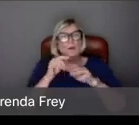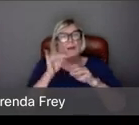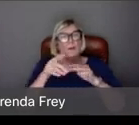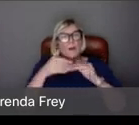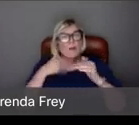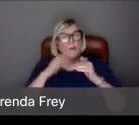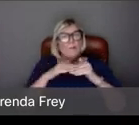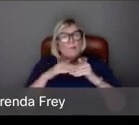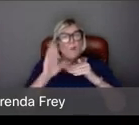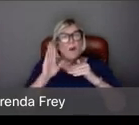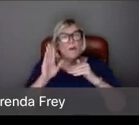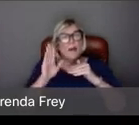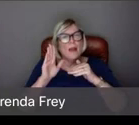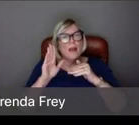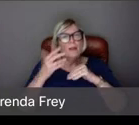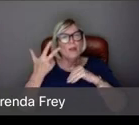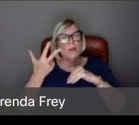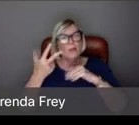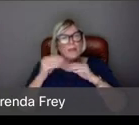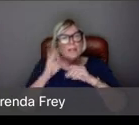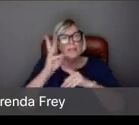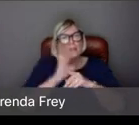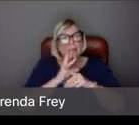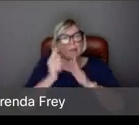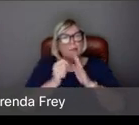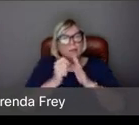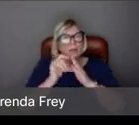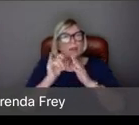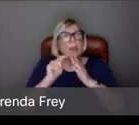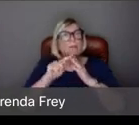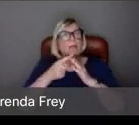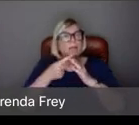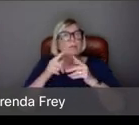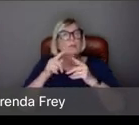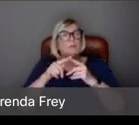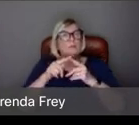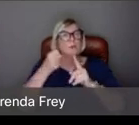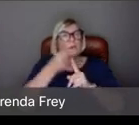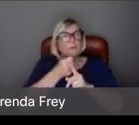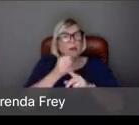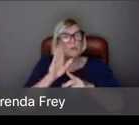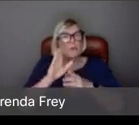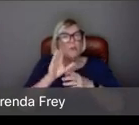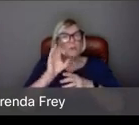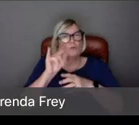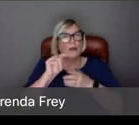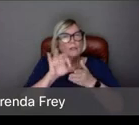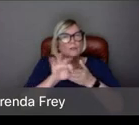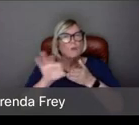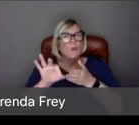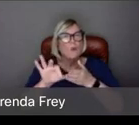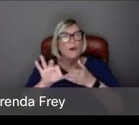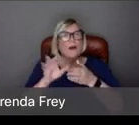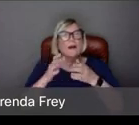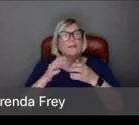than, I think it's 3 in a 6-month period, it begins to affect your score. It's not a death knell to your score